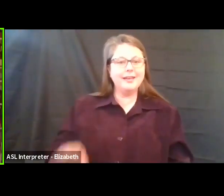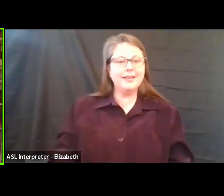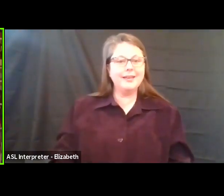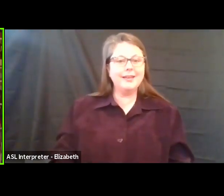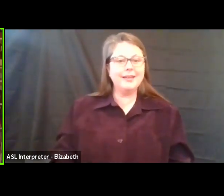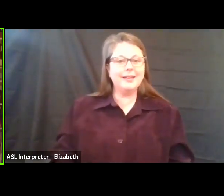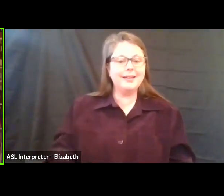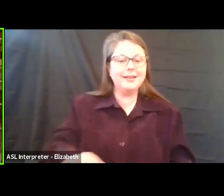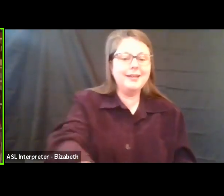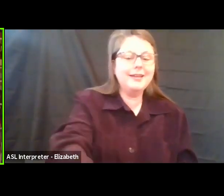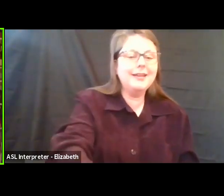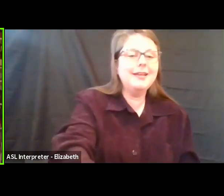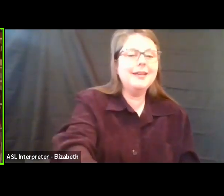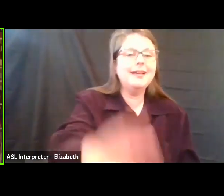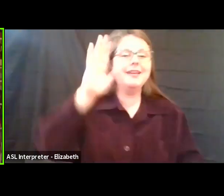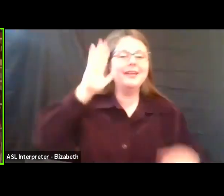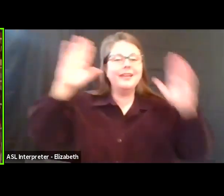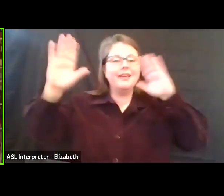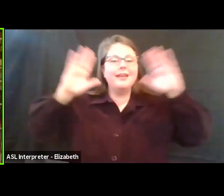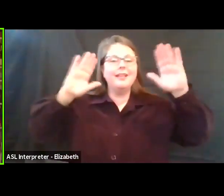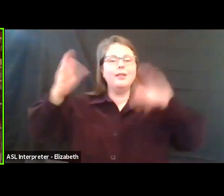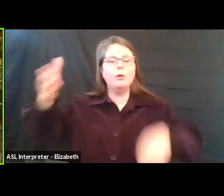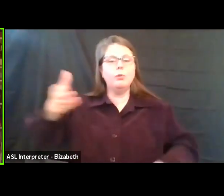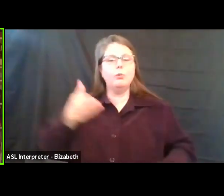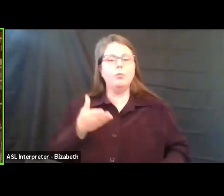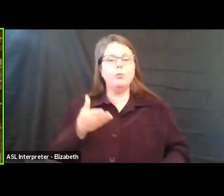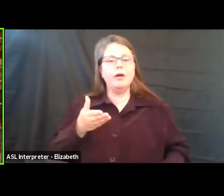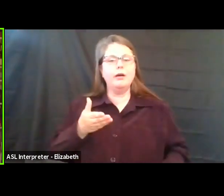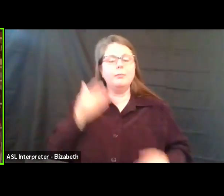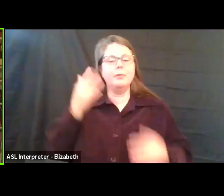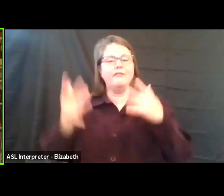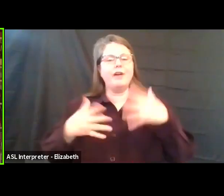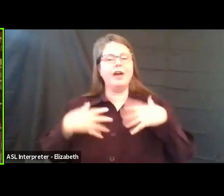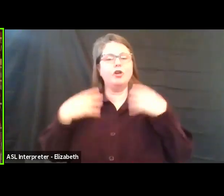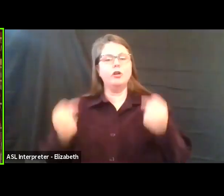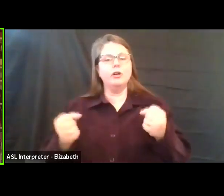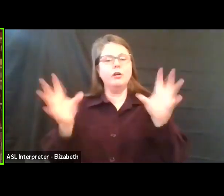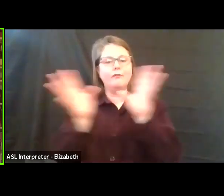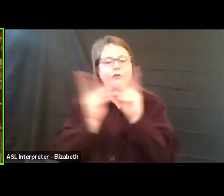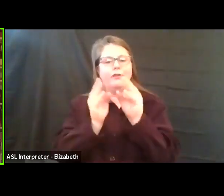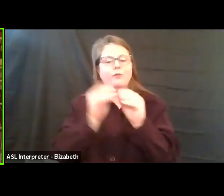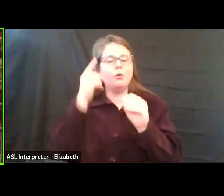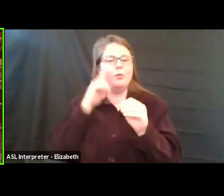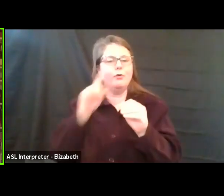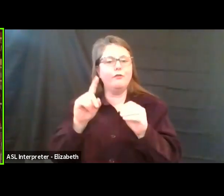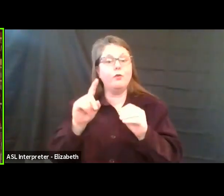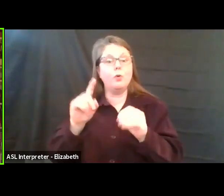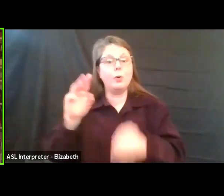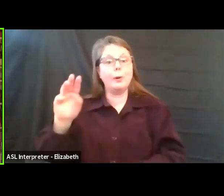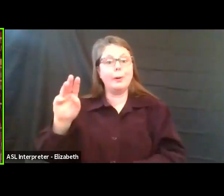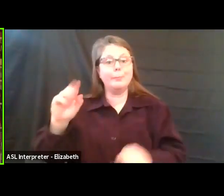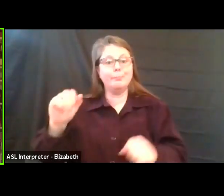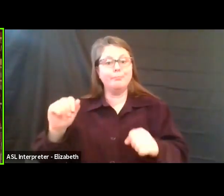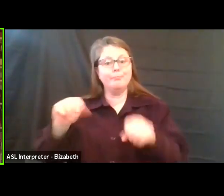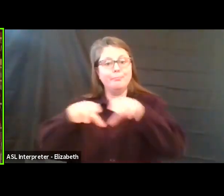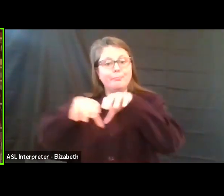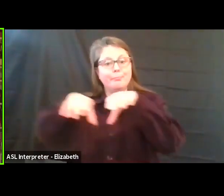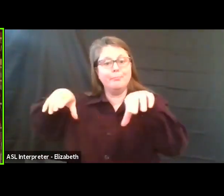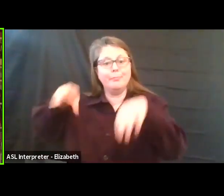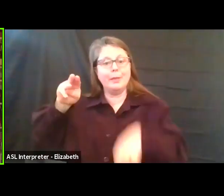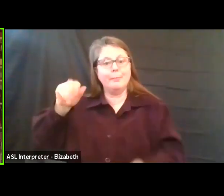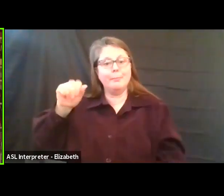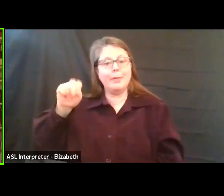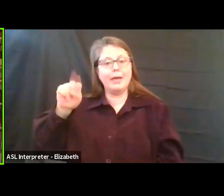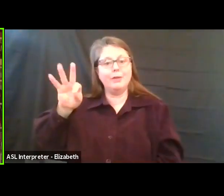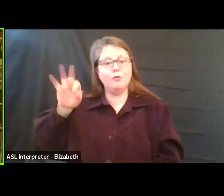Hello, everyone, and welcome to this Fire Recovery Forum for Manufactured Homeowners. The presentation today will be in English and Spanish. If